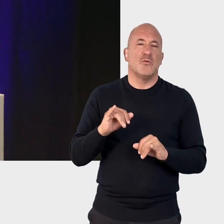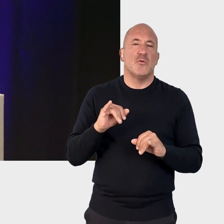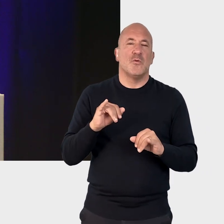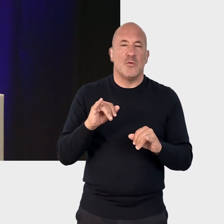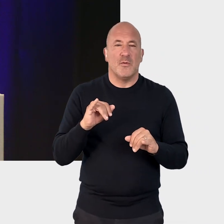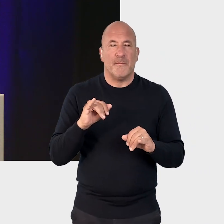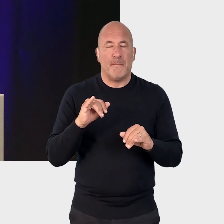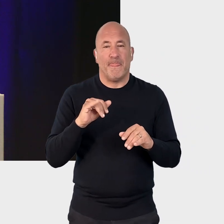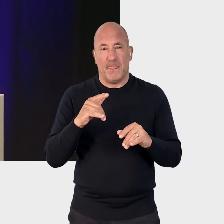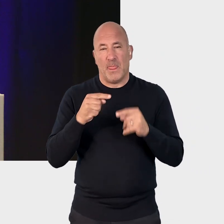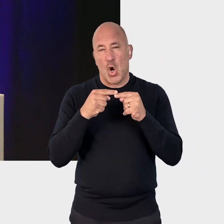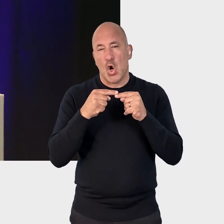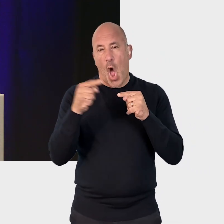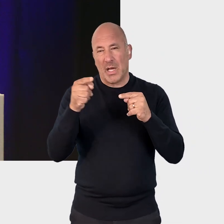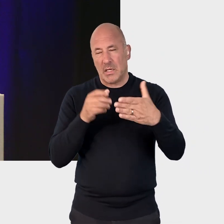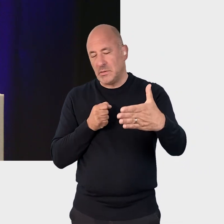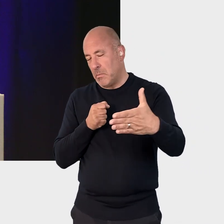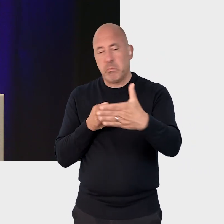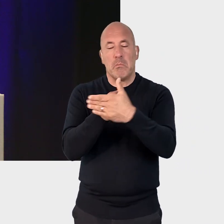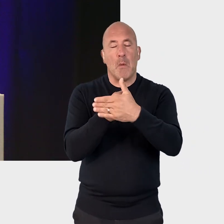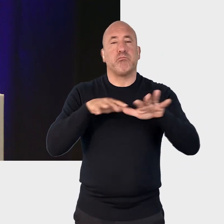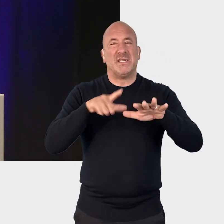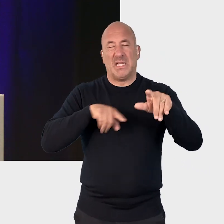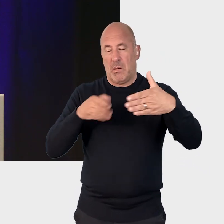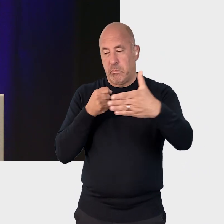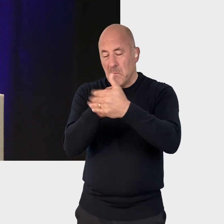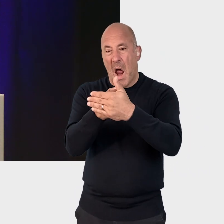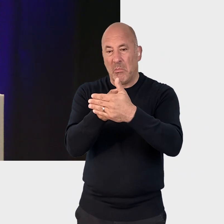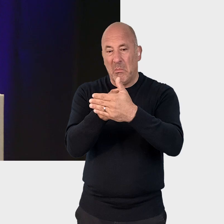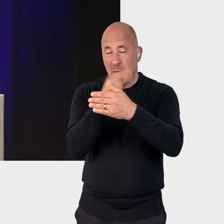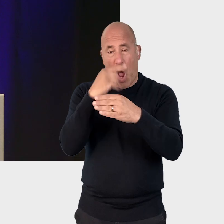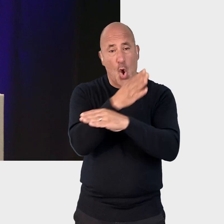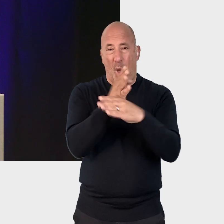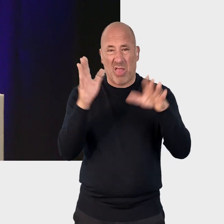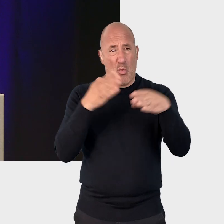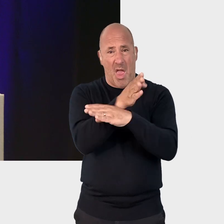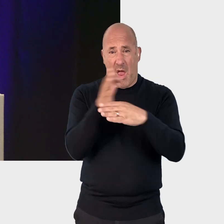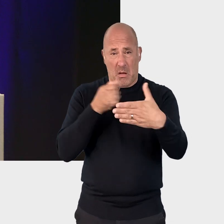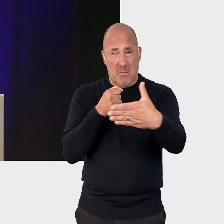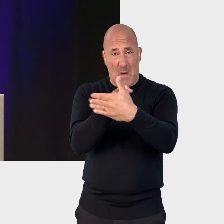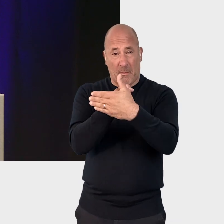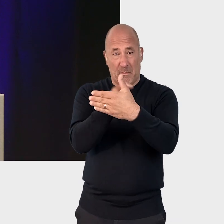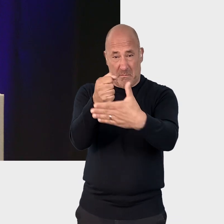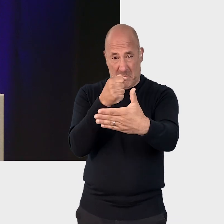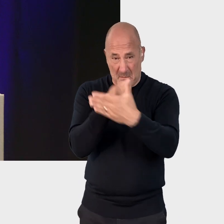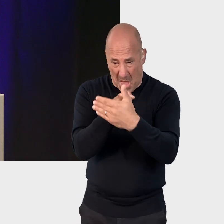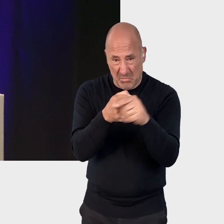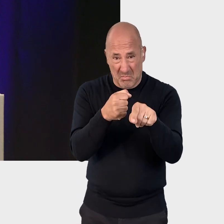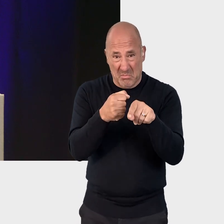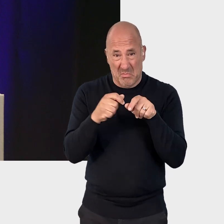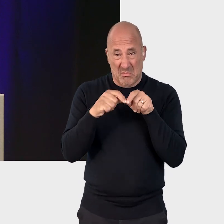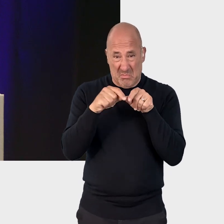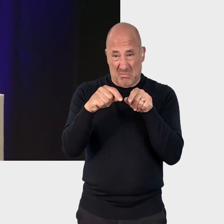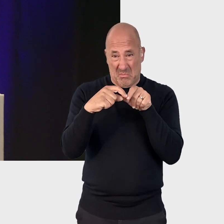of issues of Barrow as a place. Barrow is infamously described as being at the end of the longest cul-de-sac in